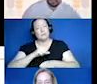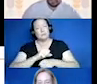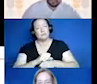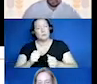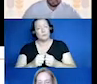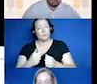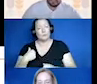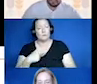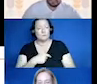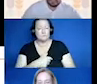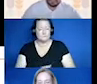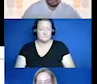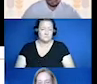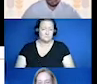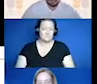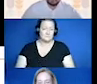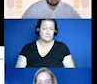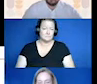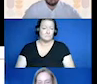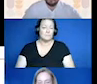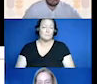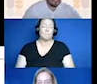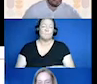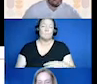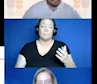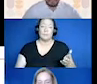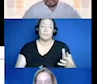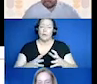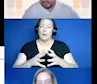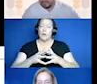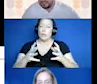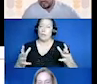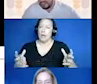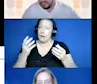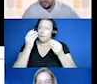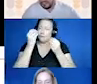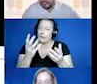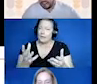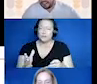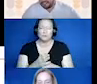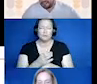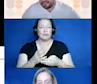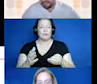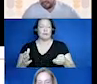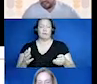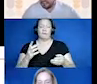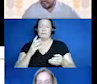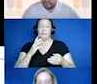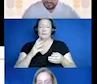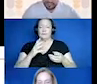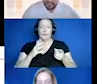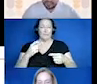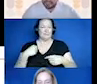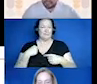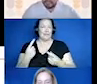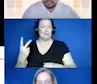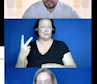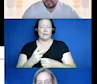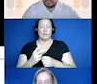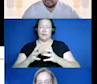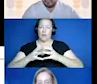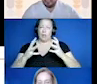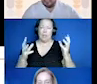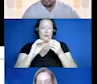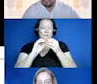slide. Now, there was quite a lot of information that was shared on these past 2 days, tons of data, tons of